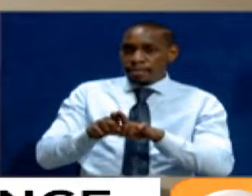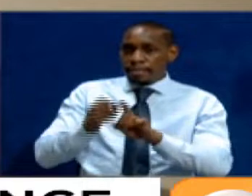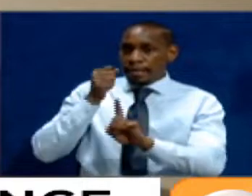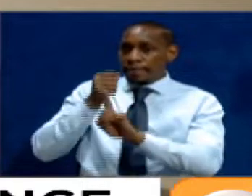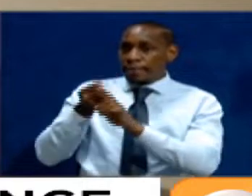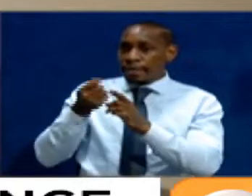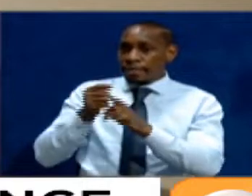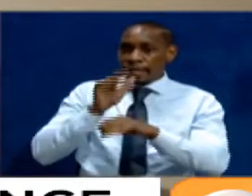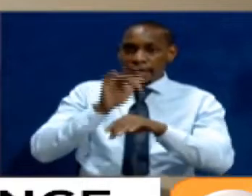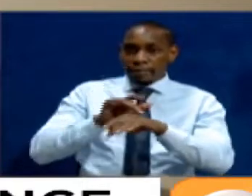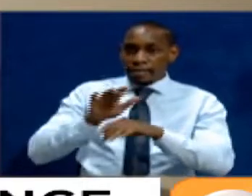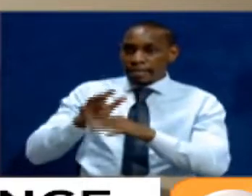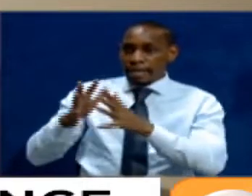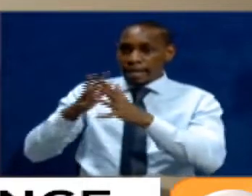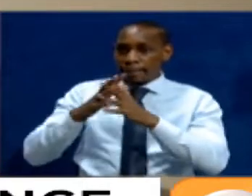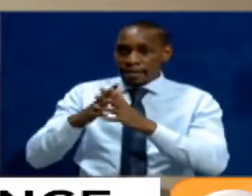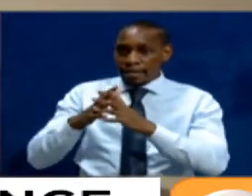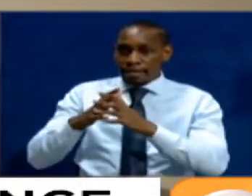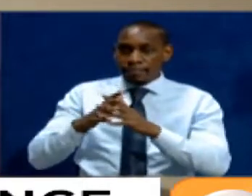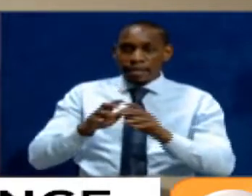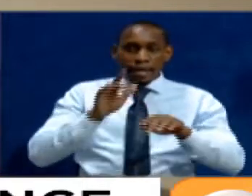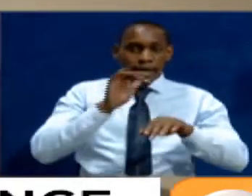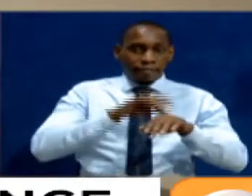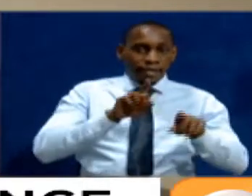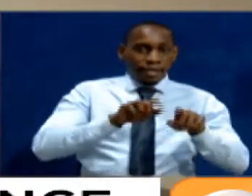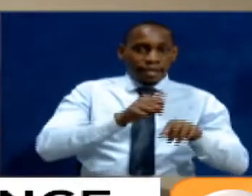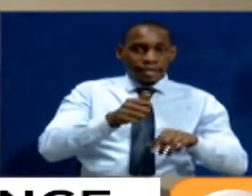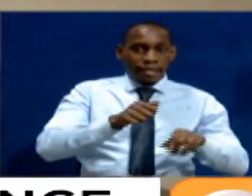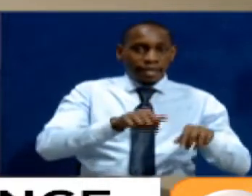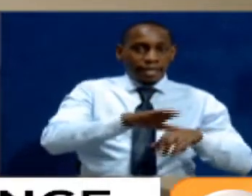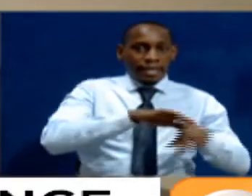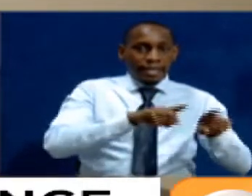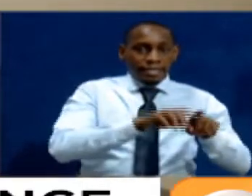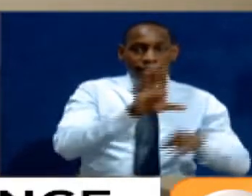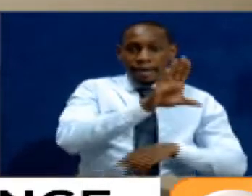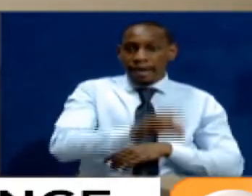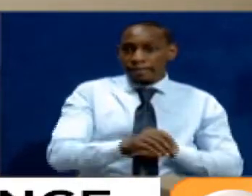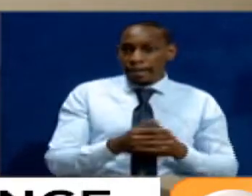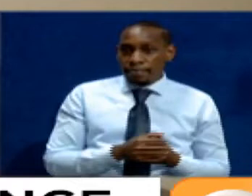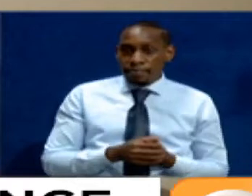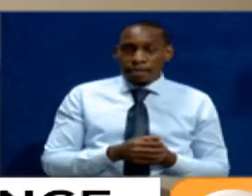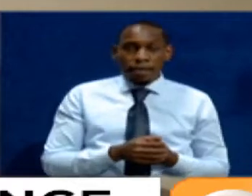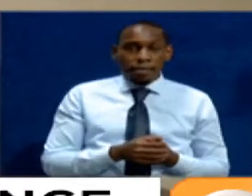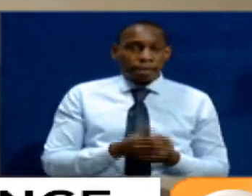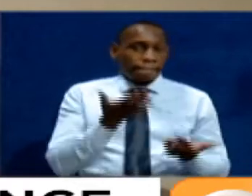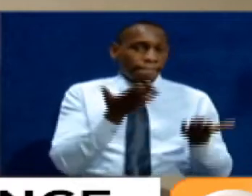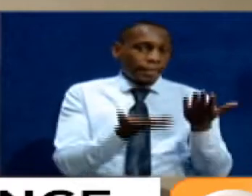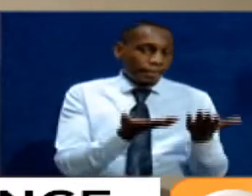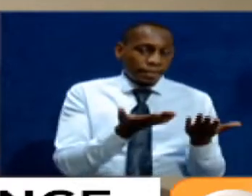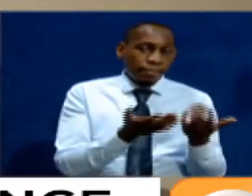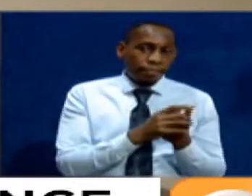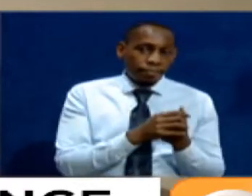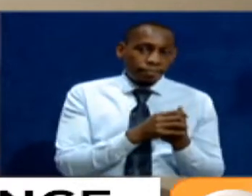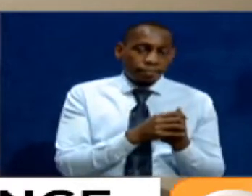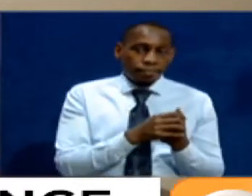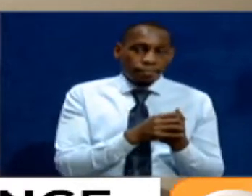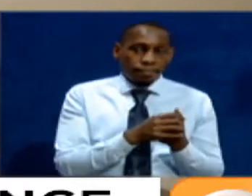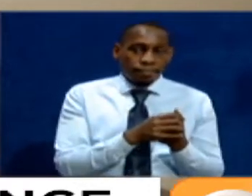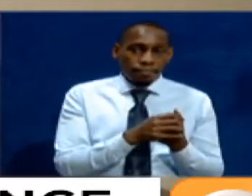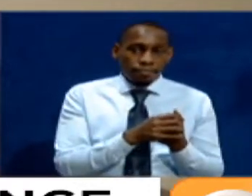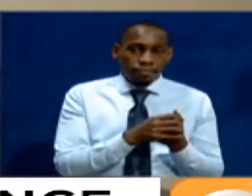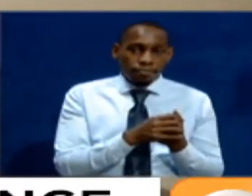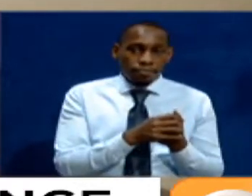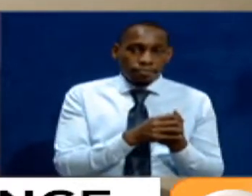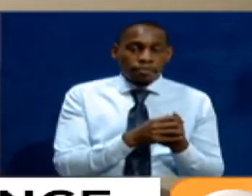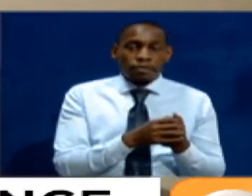severity of the pandemic that happened here, placed it anywhere else in Africa, it would have been a